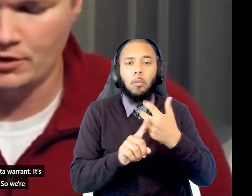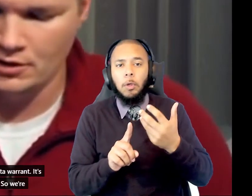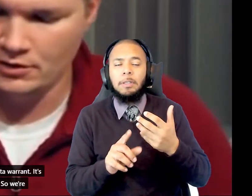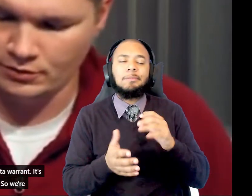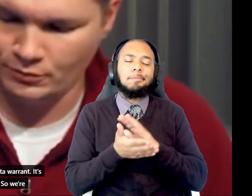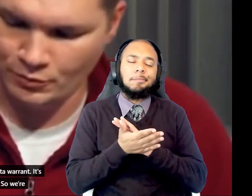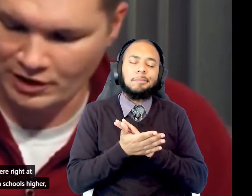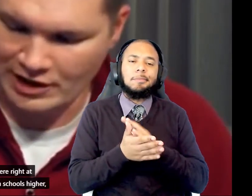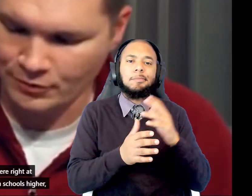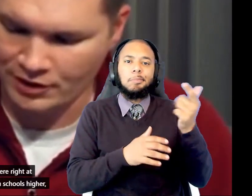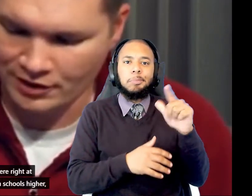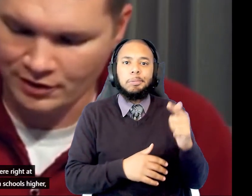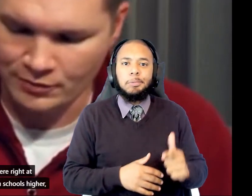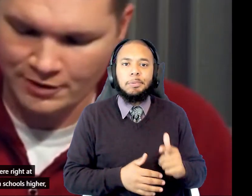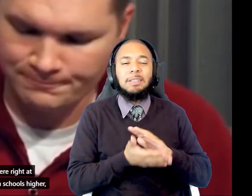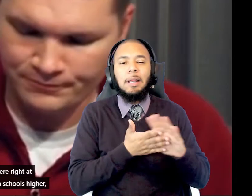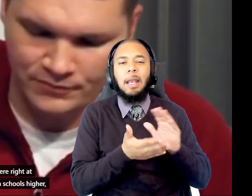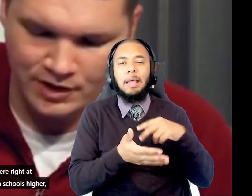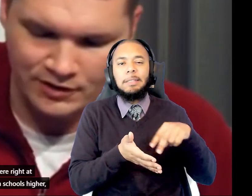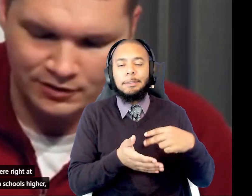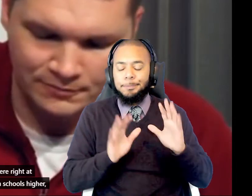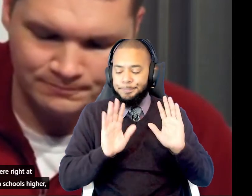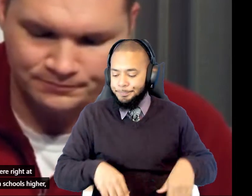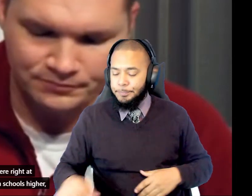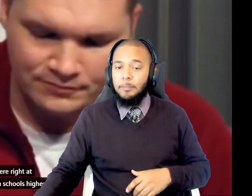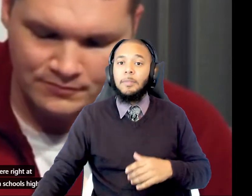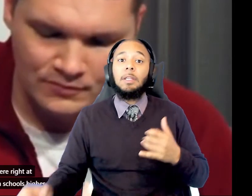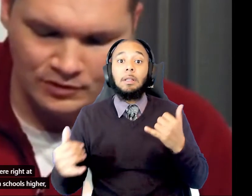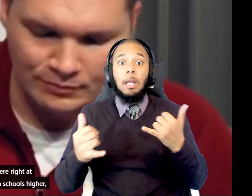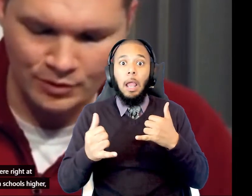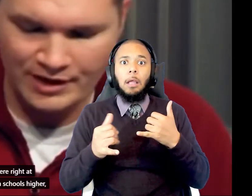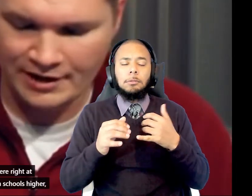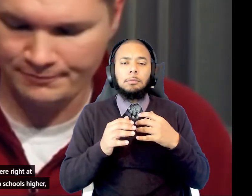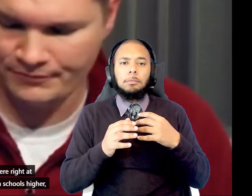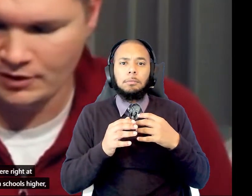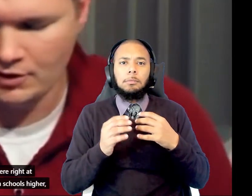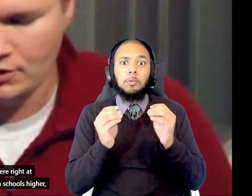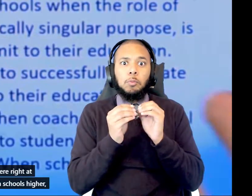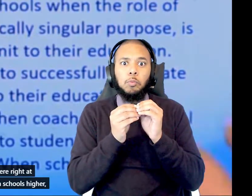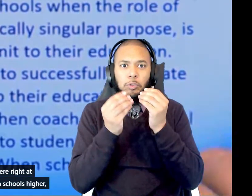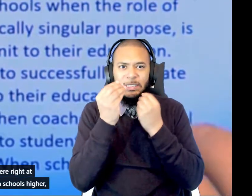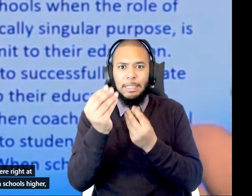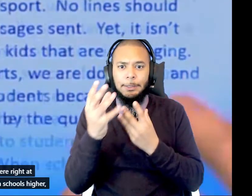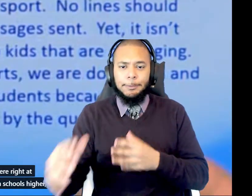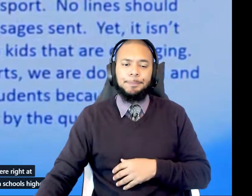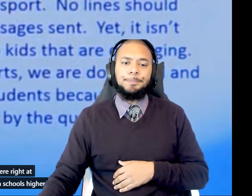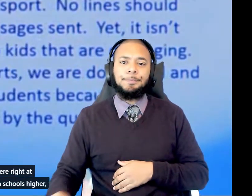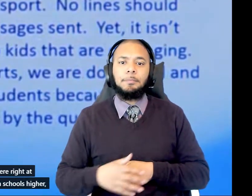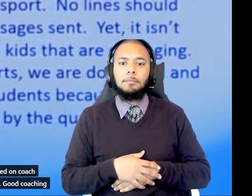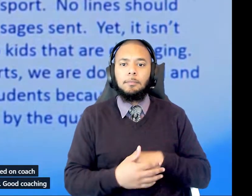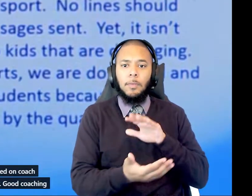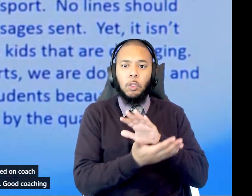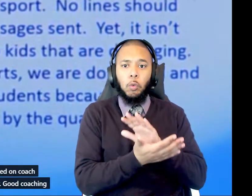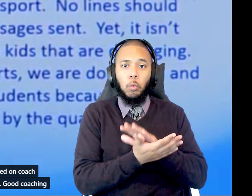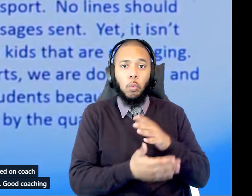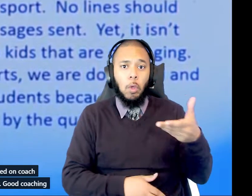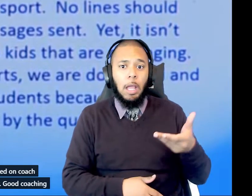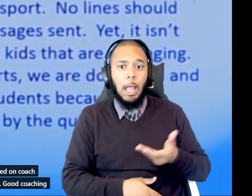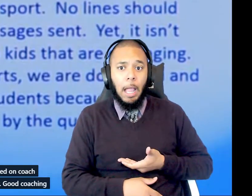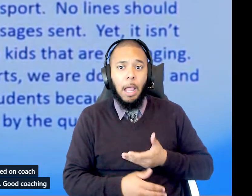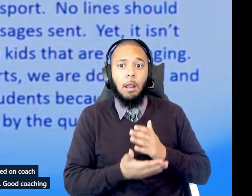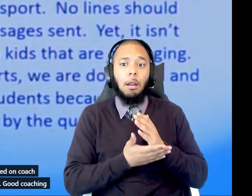right? So we're going to keep looking here, right, at this. Some more data. When schools hire partially